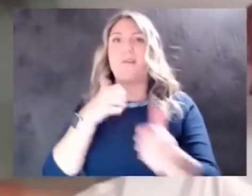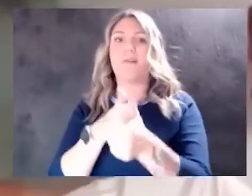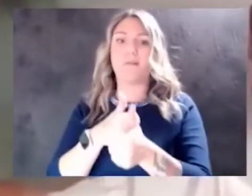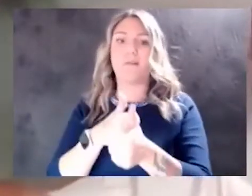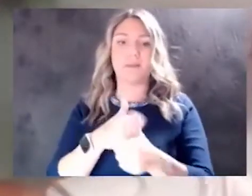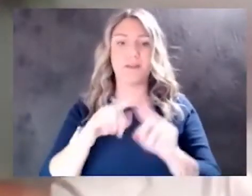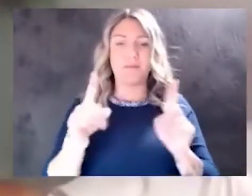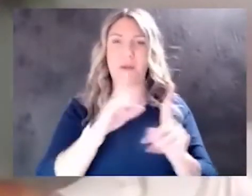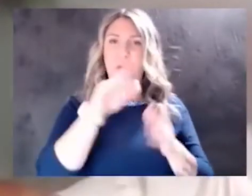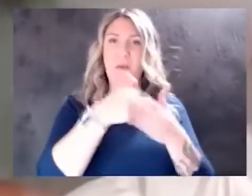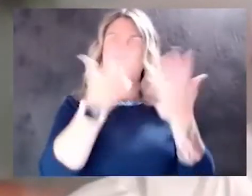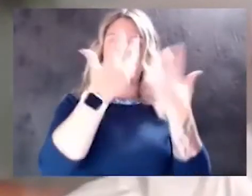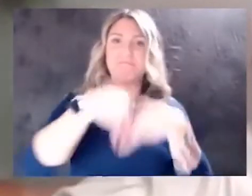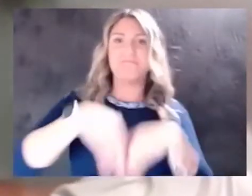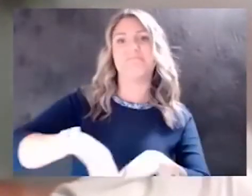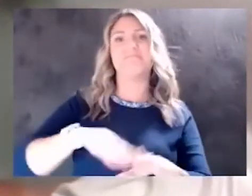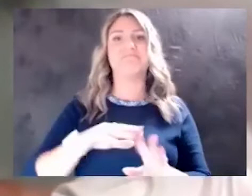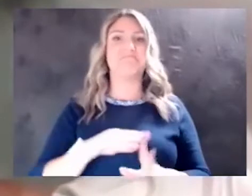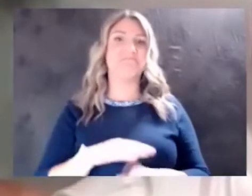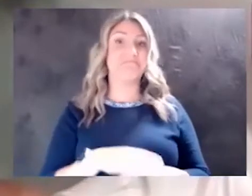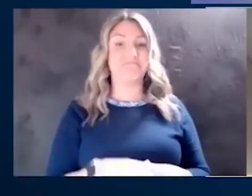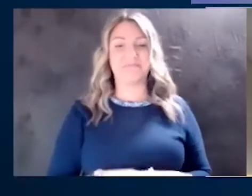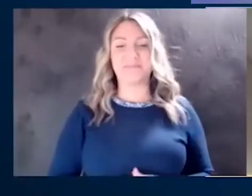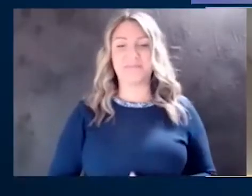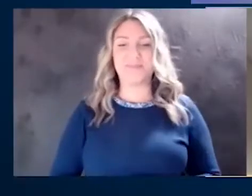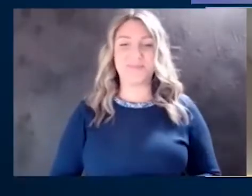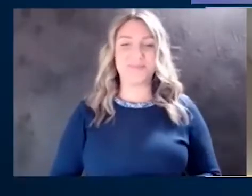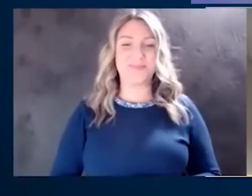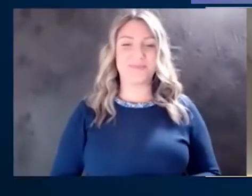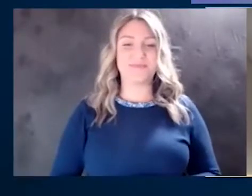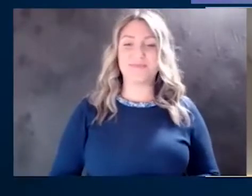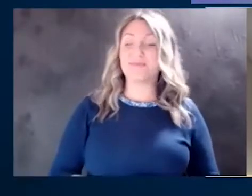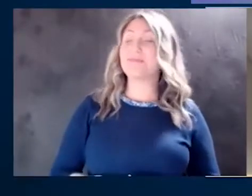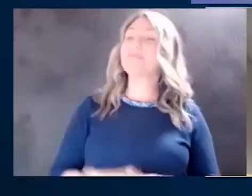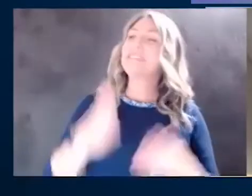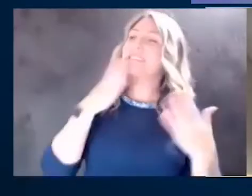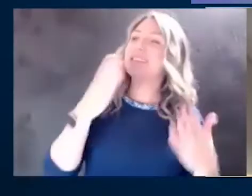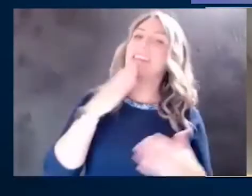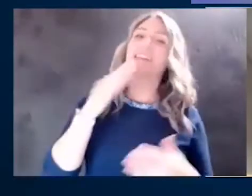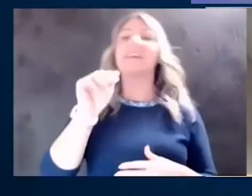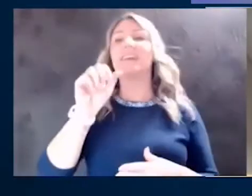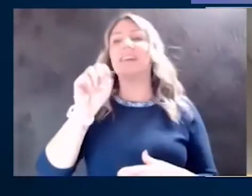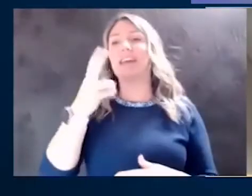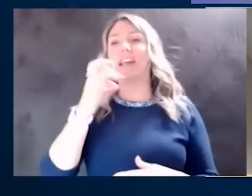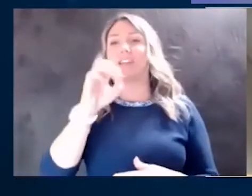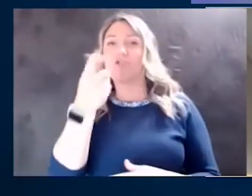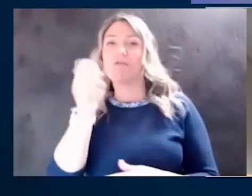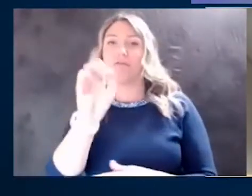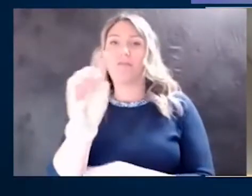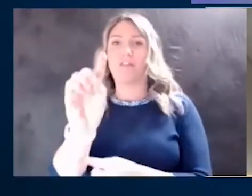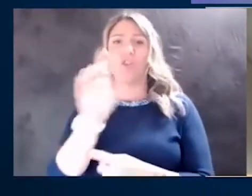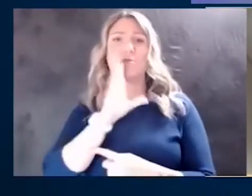all worked out in the end. Okay. Thank you. Ashlyn, how was your experience with virtual learning?